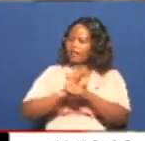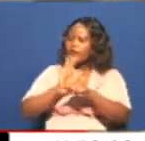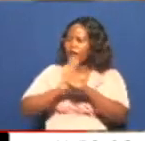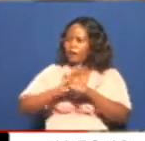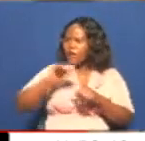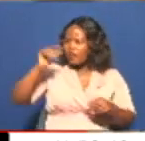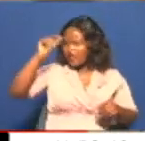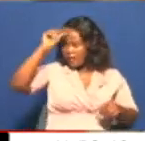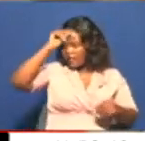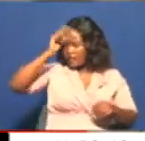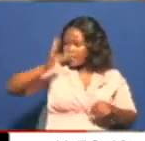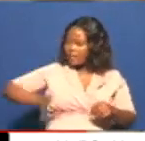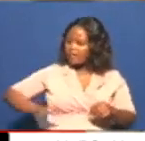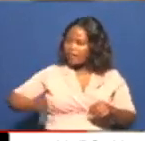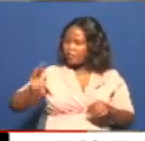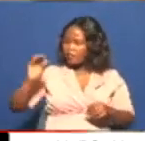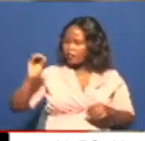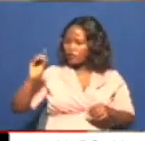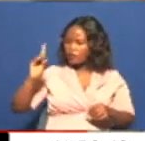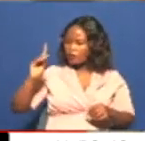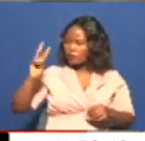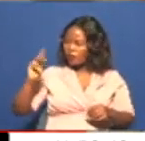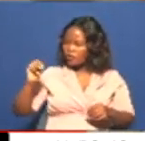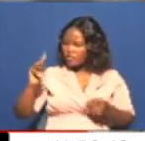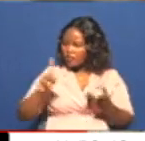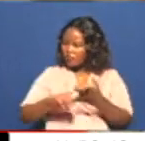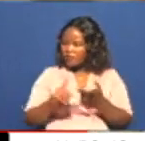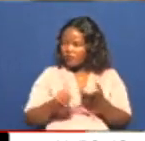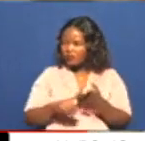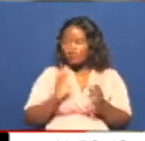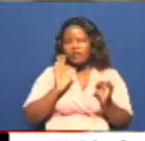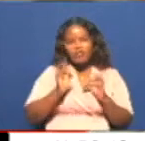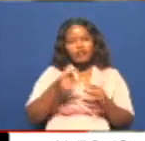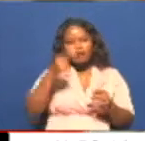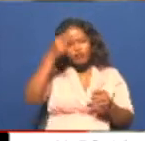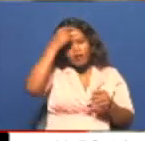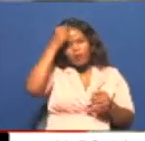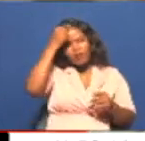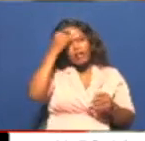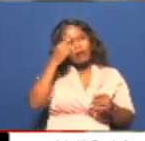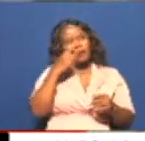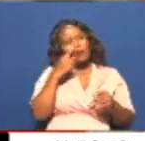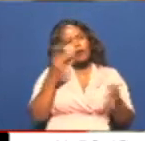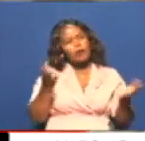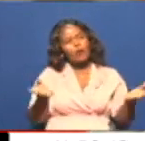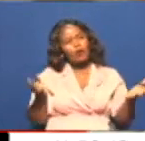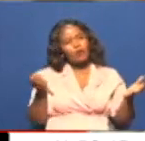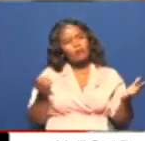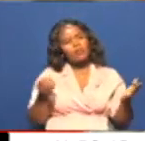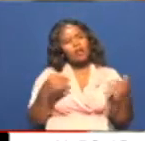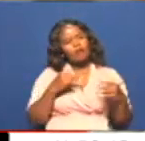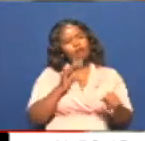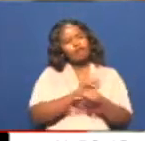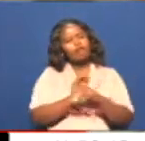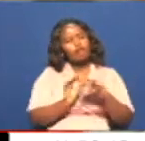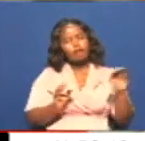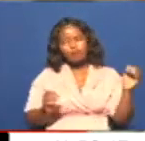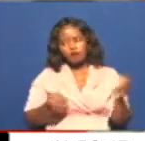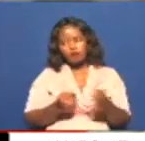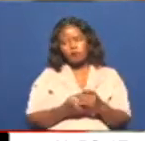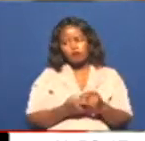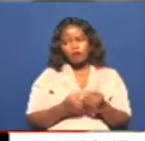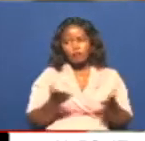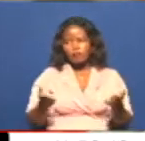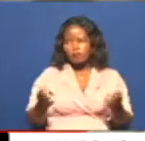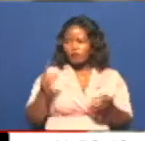uh-huh. are ODM governors. Uh-huh. If you go to Wetangula's yeah. home staff, okay. it's really because nothing of much. Interest of time, in 1 minute, I